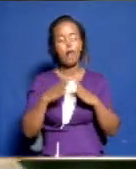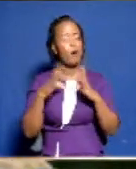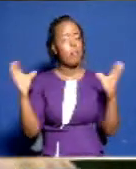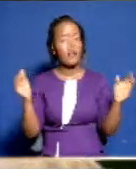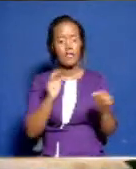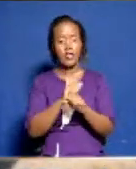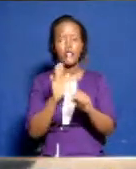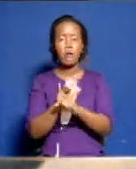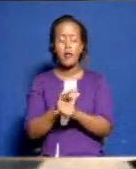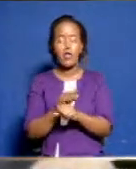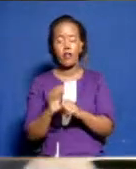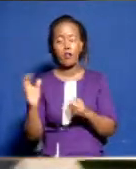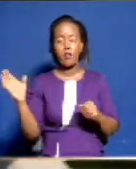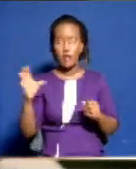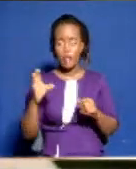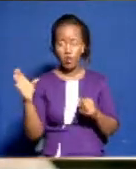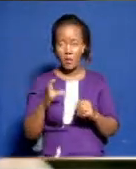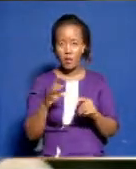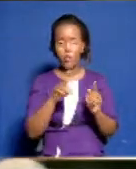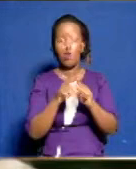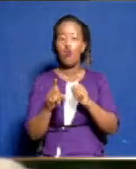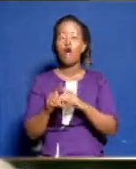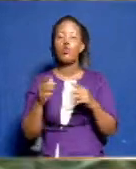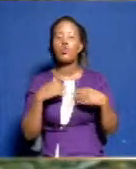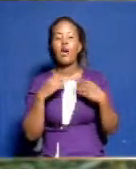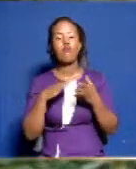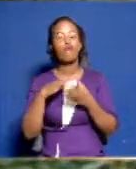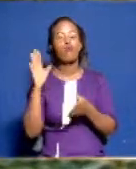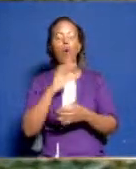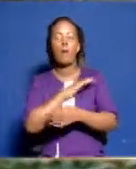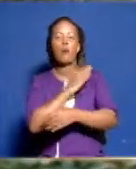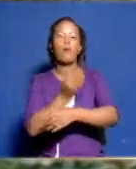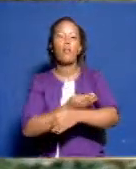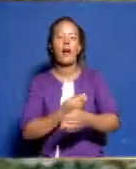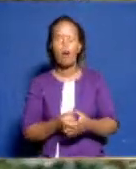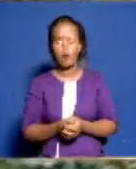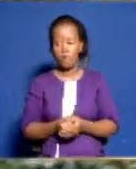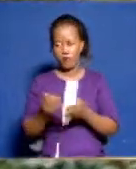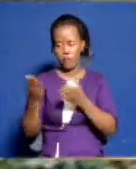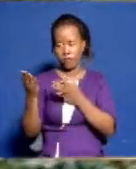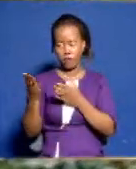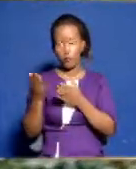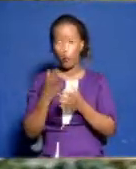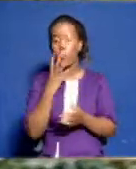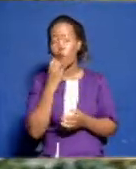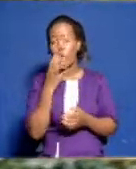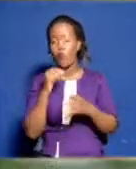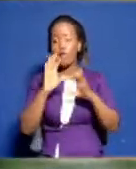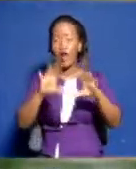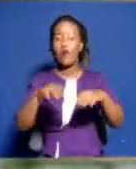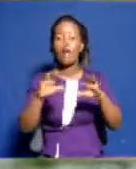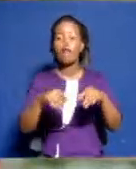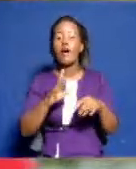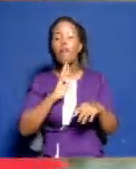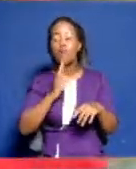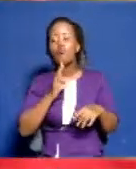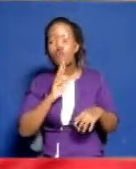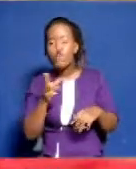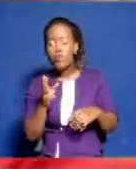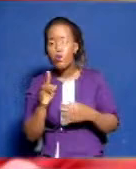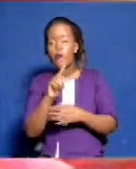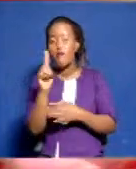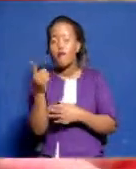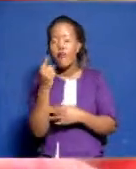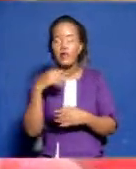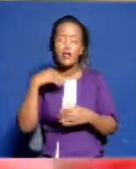consumers and a big volume of high acquisitive power. Here at the Redlands Roses flower farm in Ruiru, the first of 3